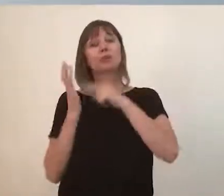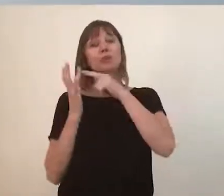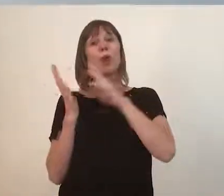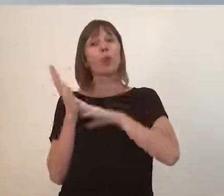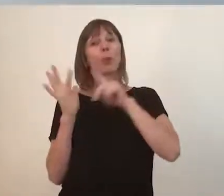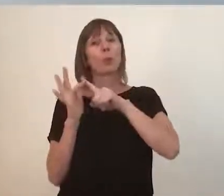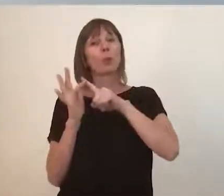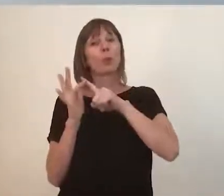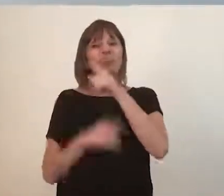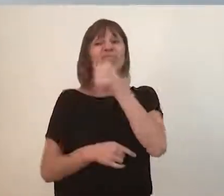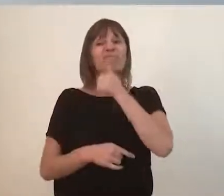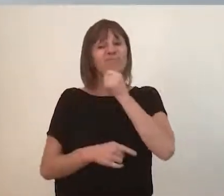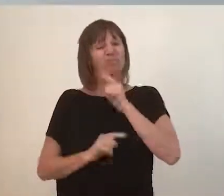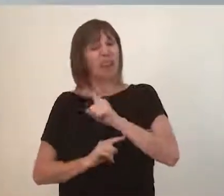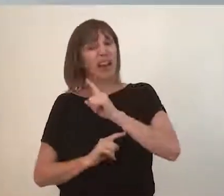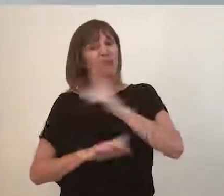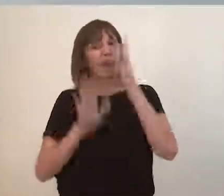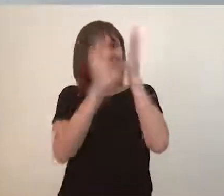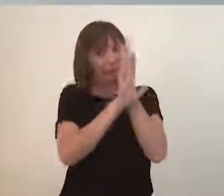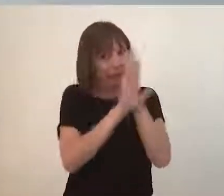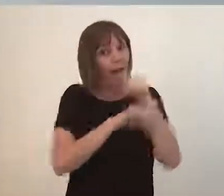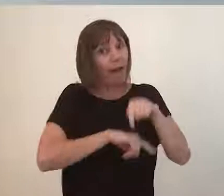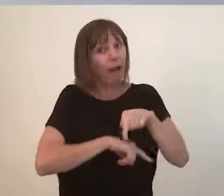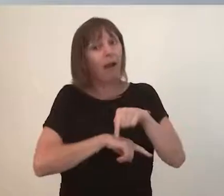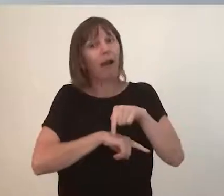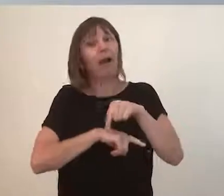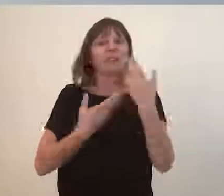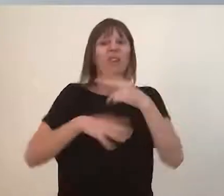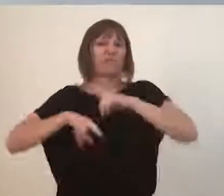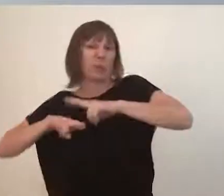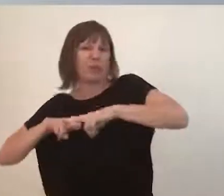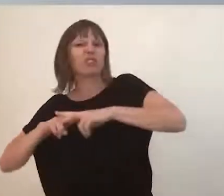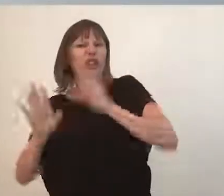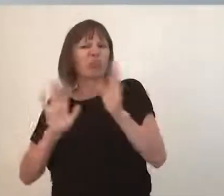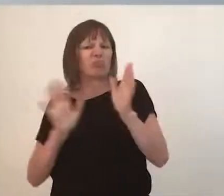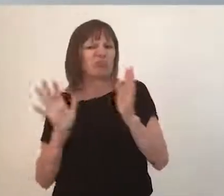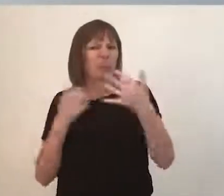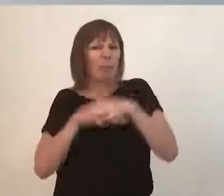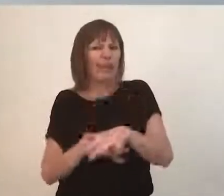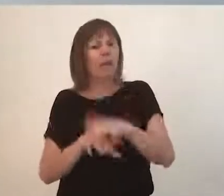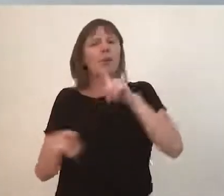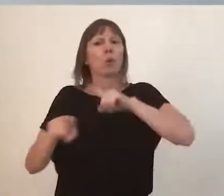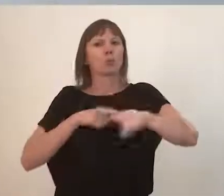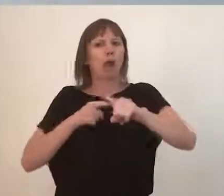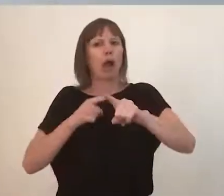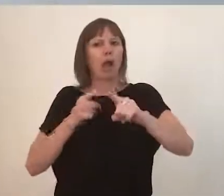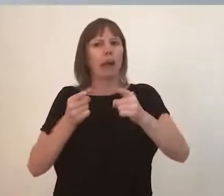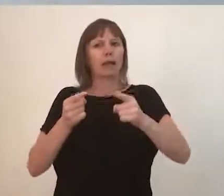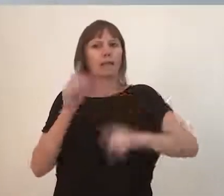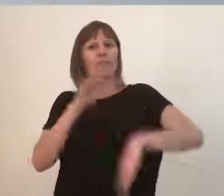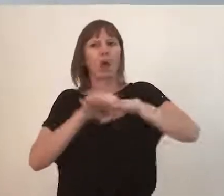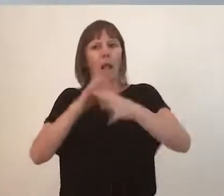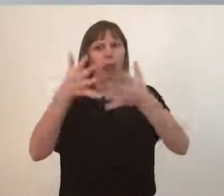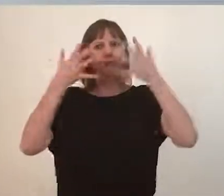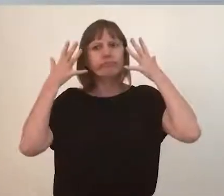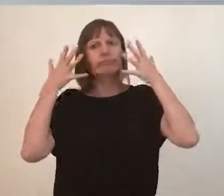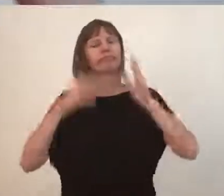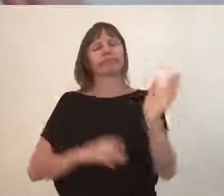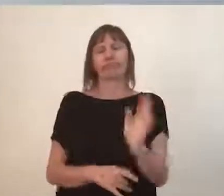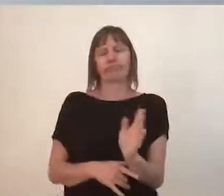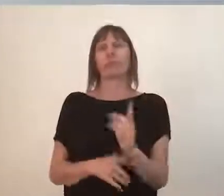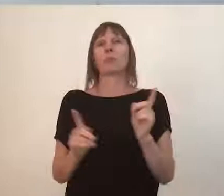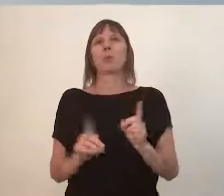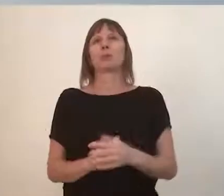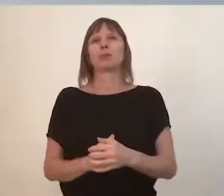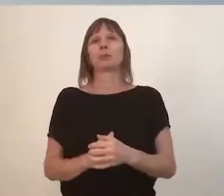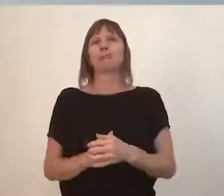it actually really matches out my skin really nicely, and so I just use that as like my concealer slash foundation, but I don't try and cake